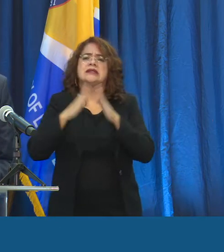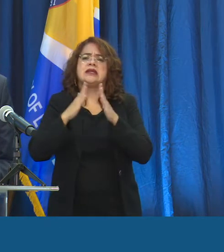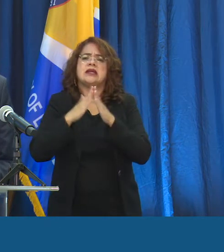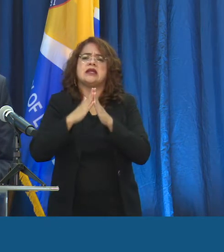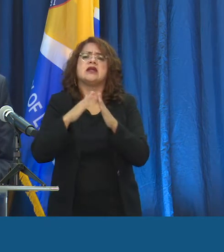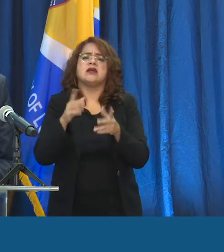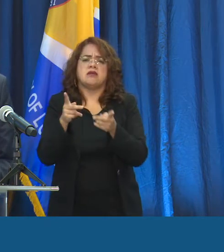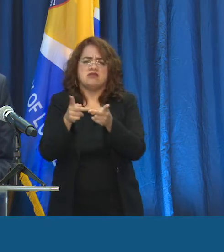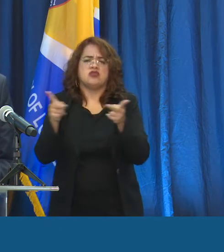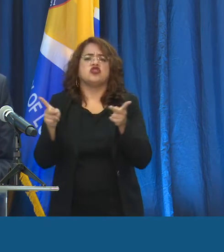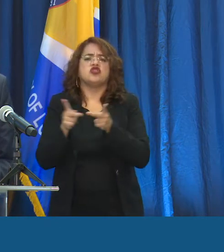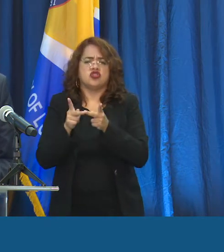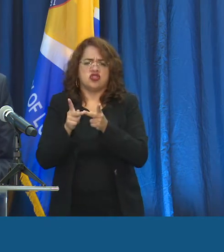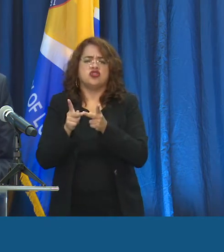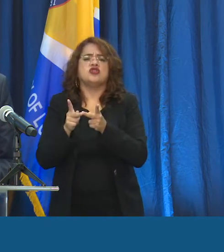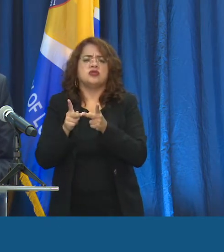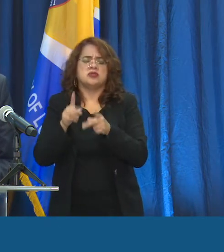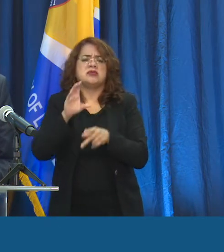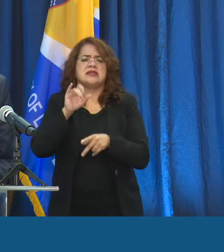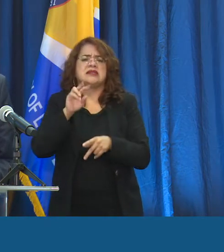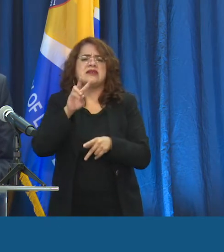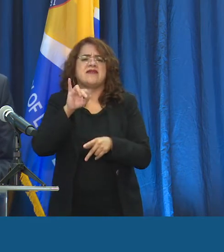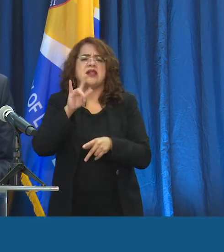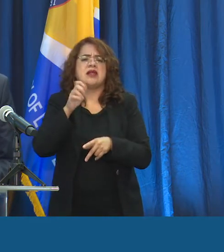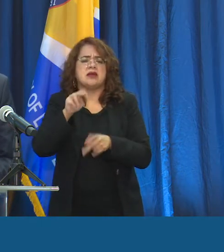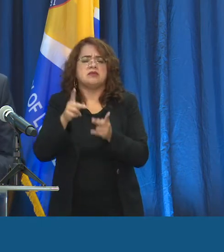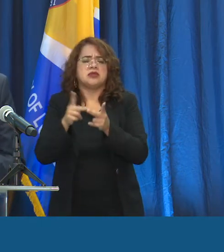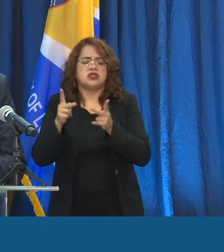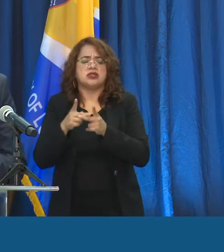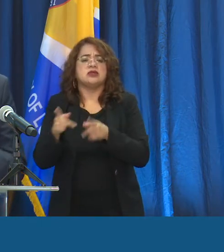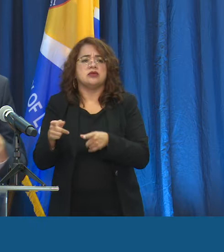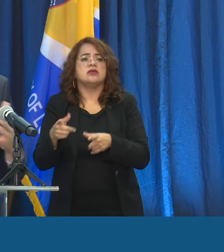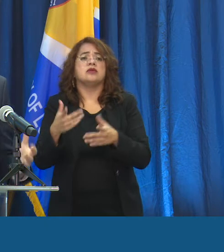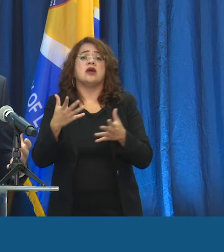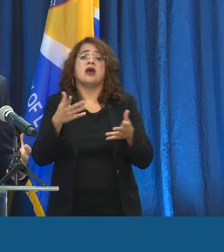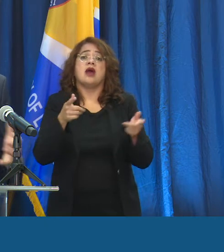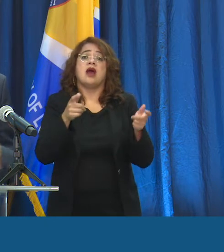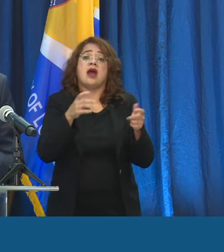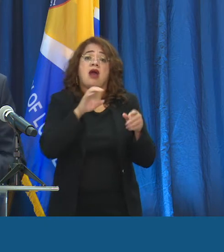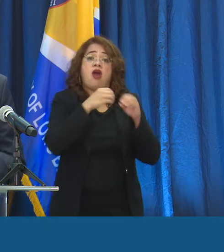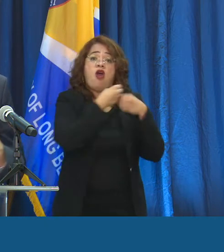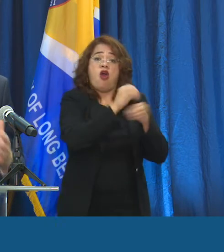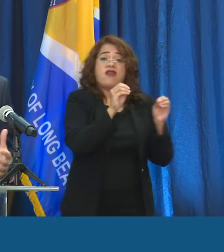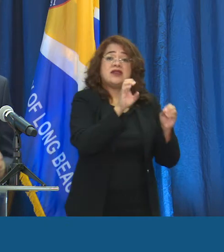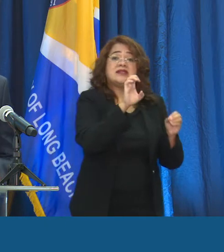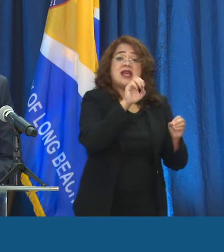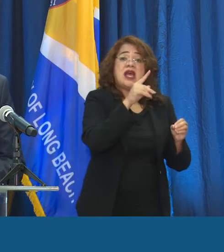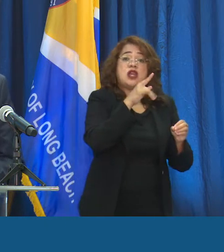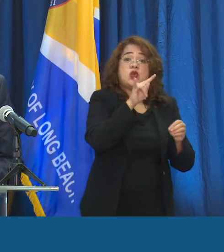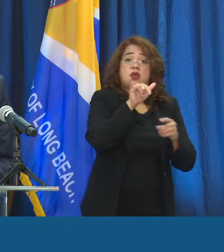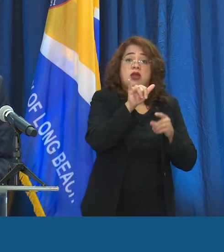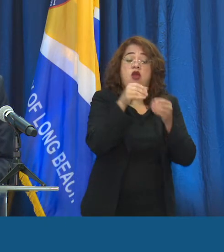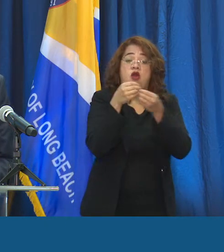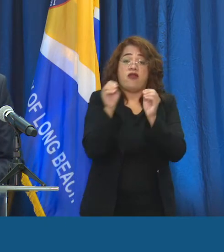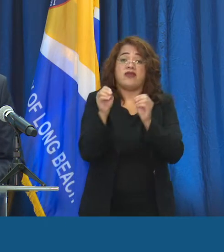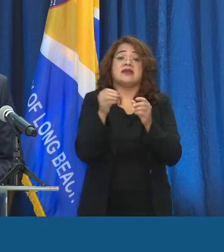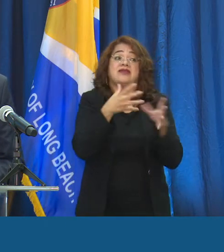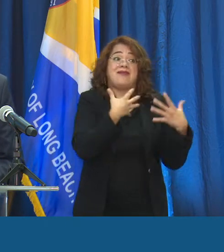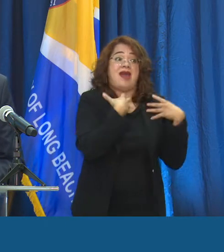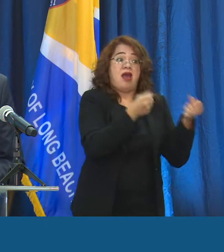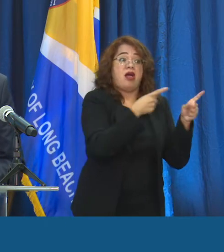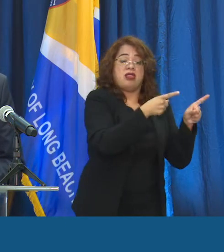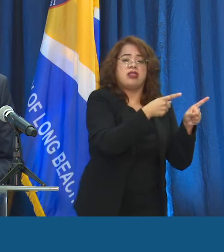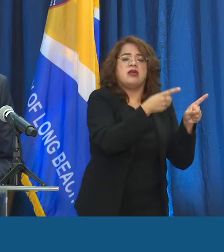to institutionalize equity in the city manager's office and moving the Office of Equity from health to city manager and supporting their